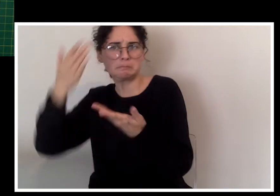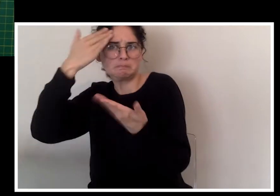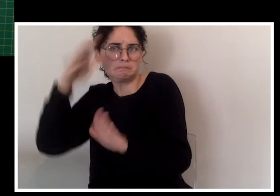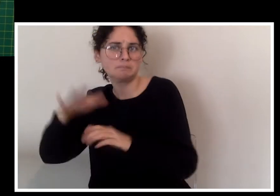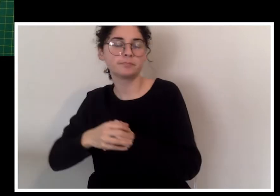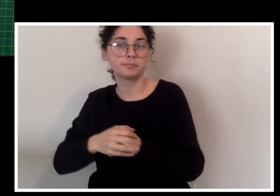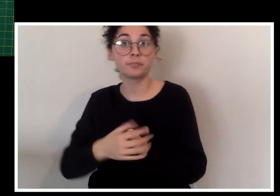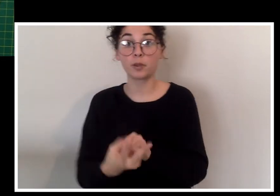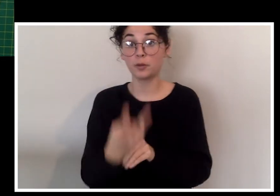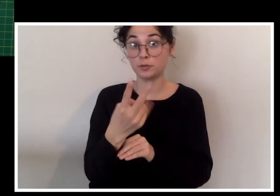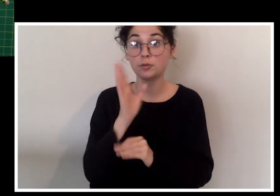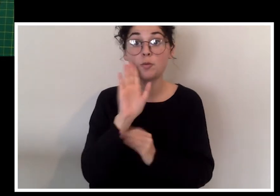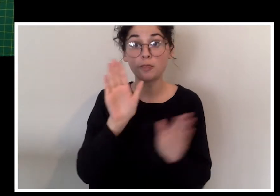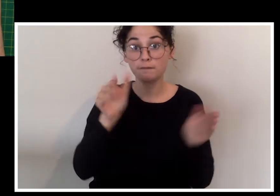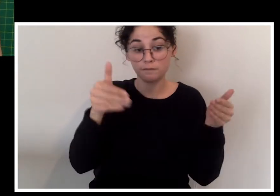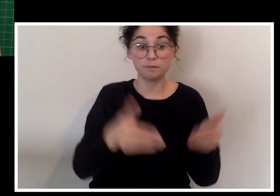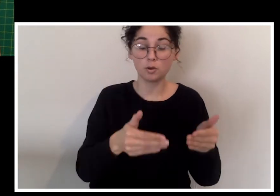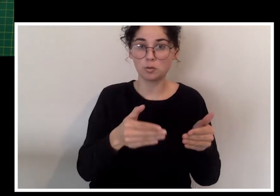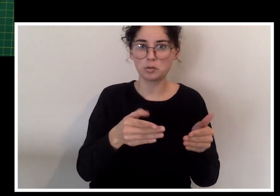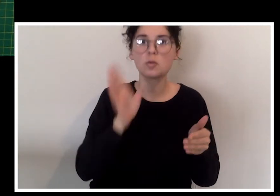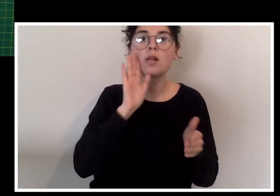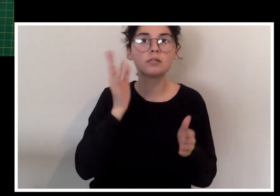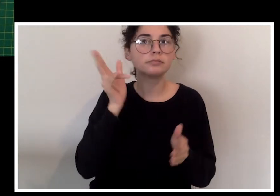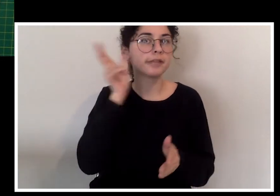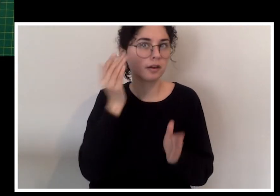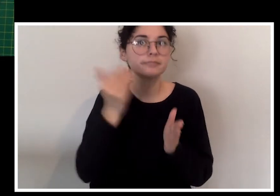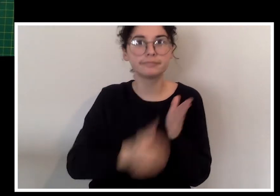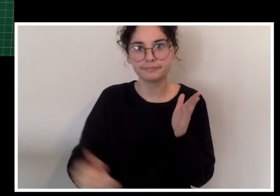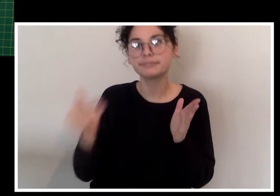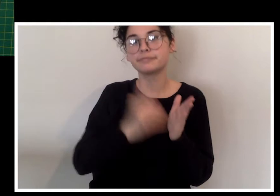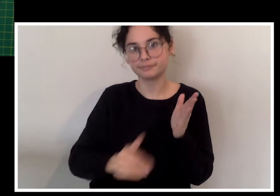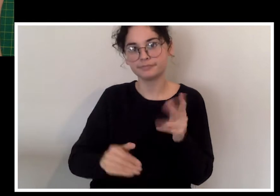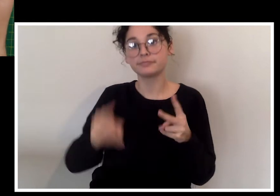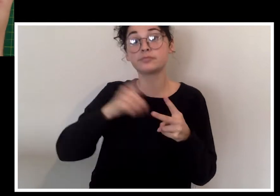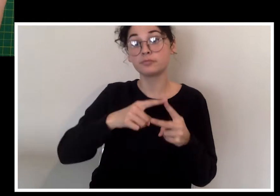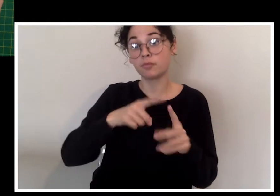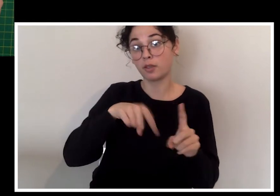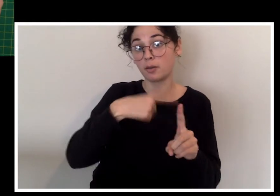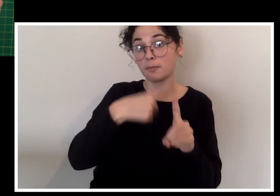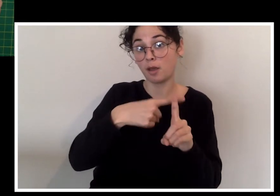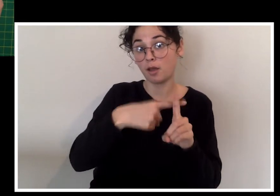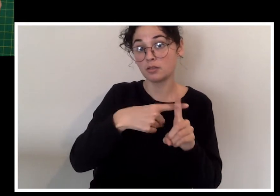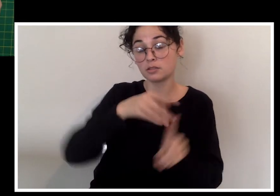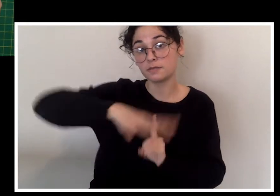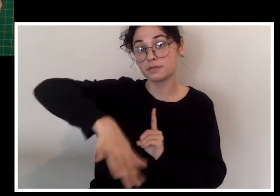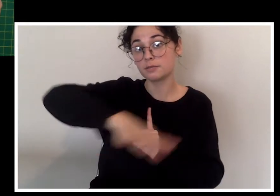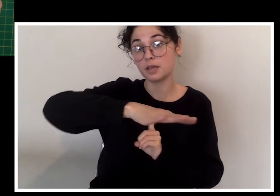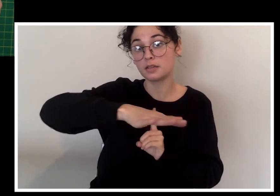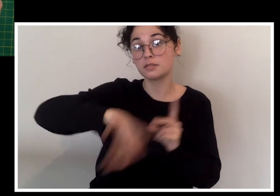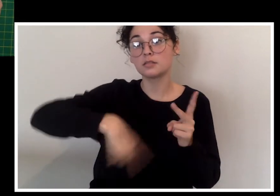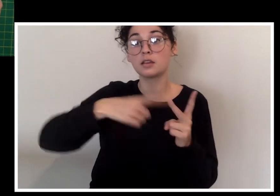Our two that we're going to focus on, that you're going to hear a lot, are positive space and negative